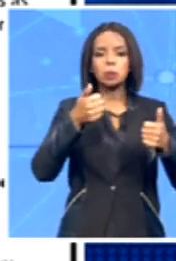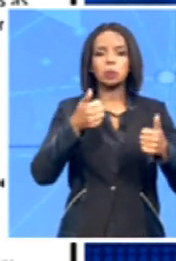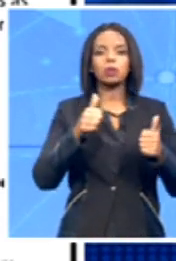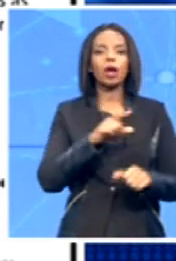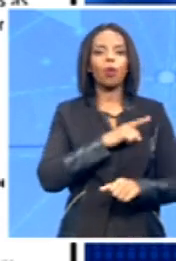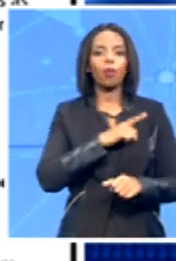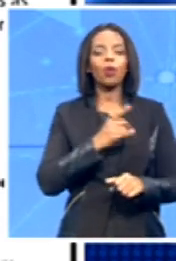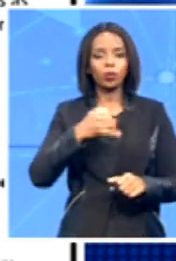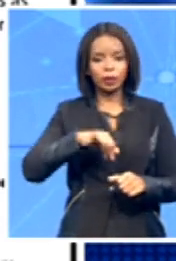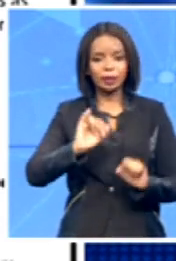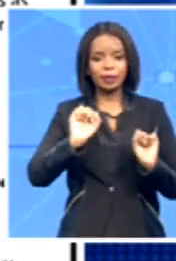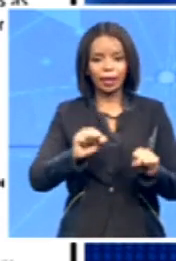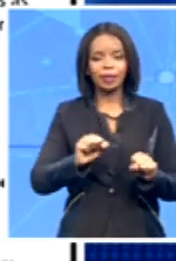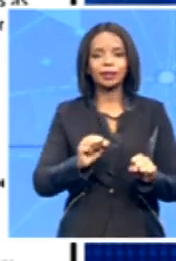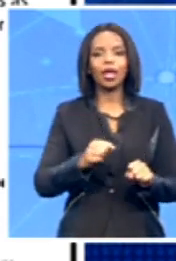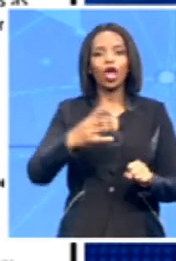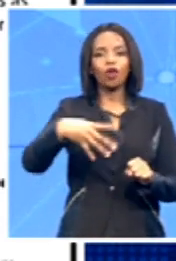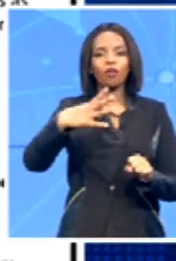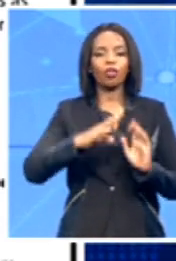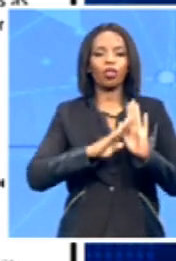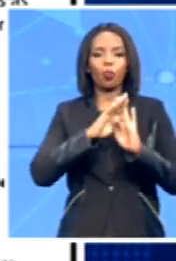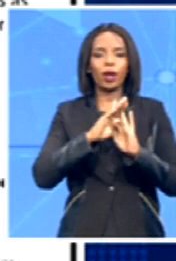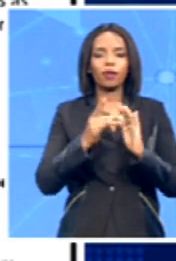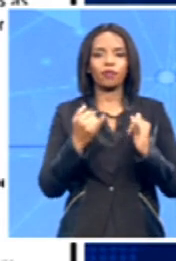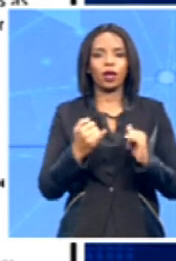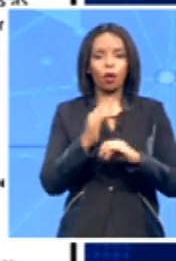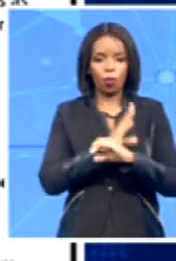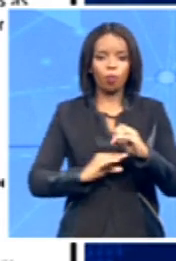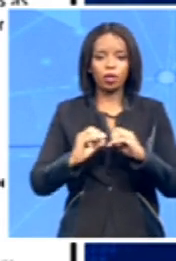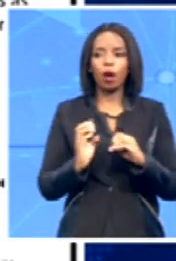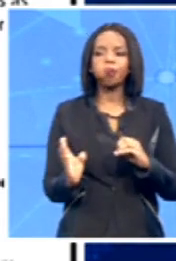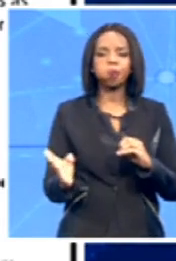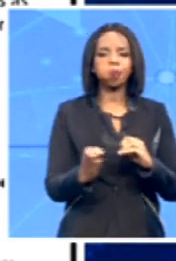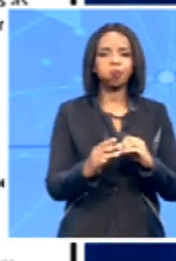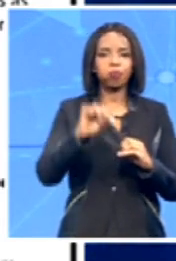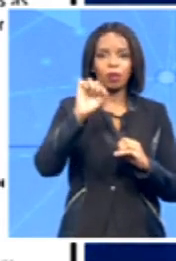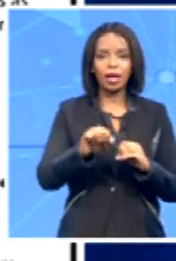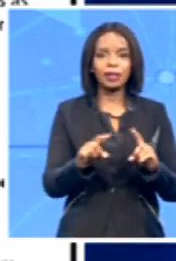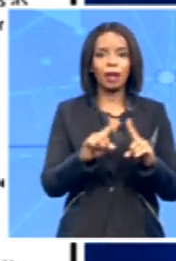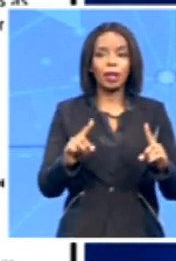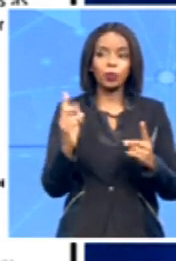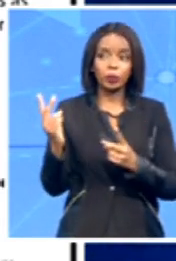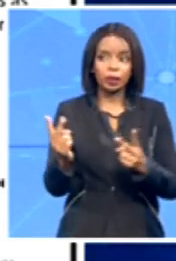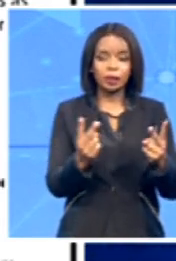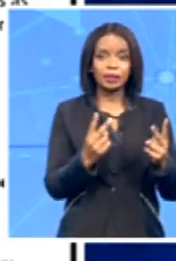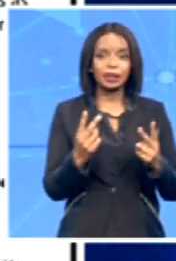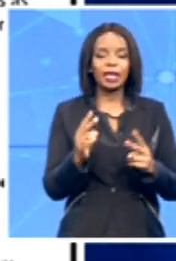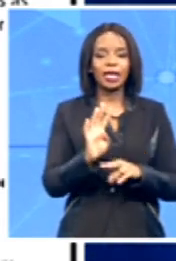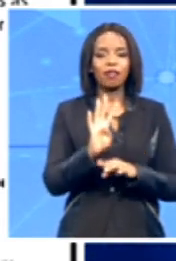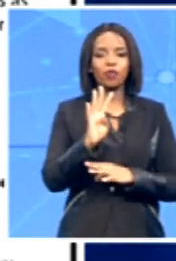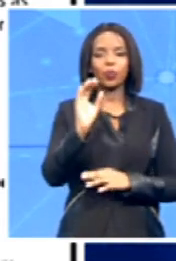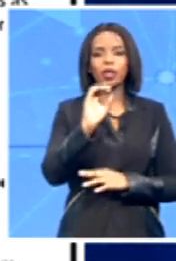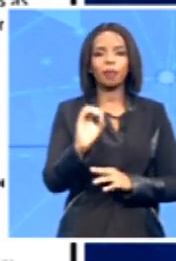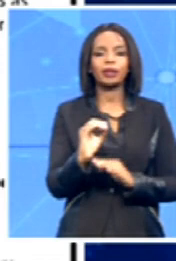that cases were 14% higher in the fourth wave compared to the third wave, but new